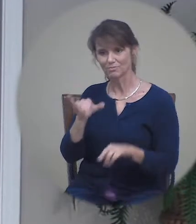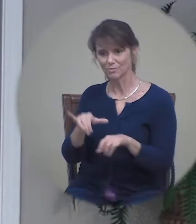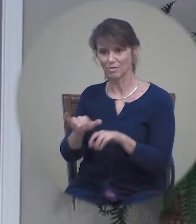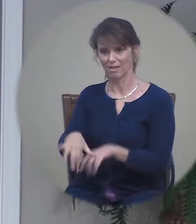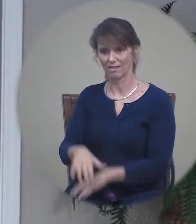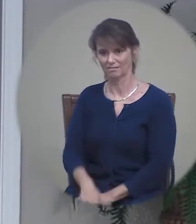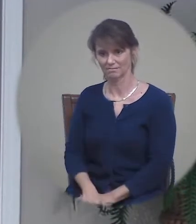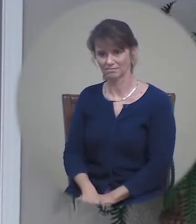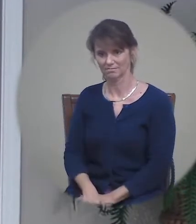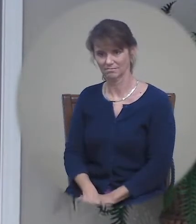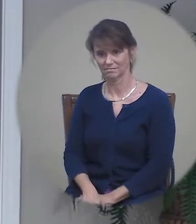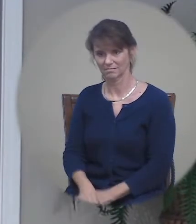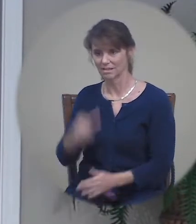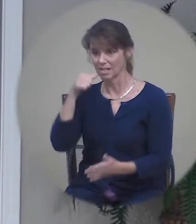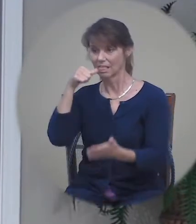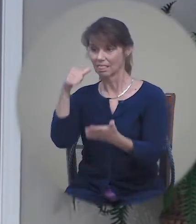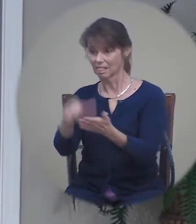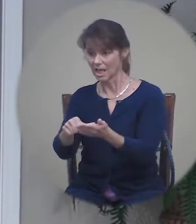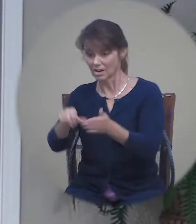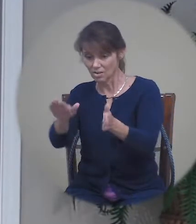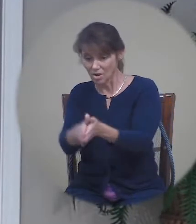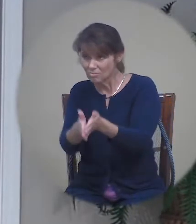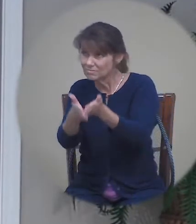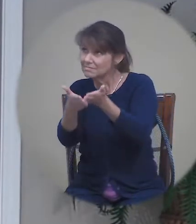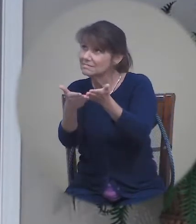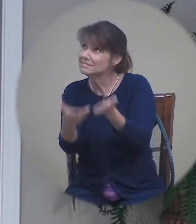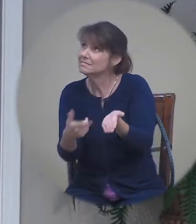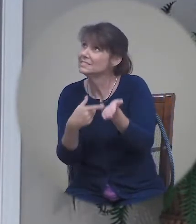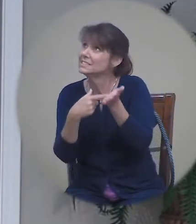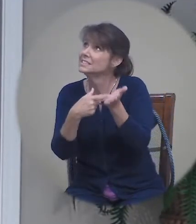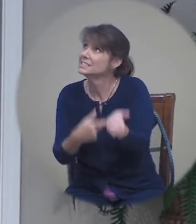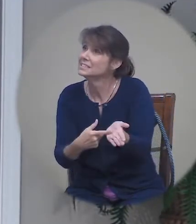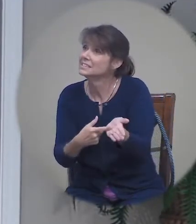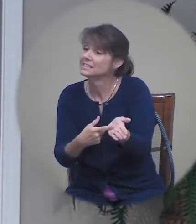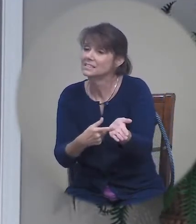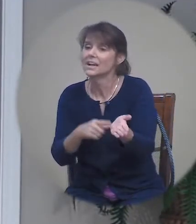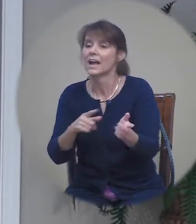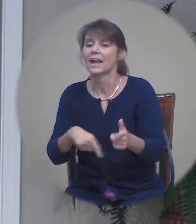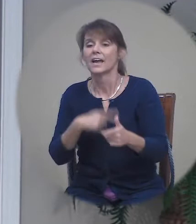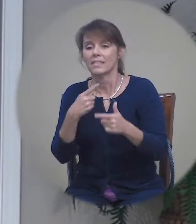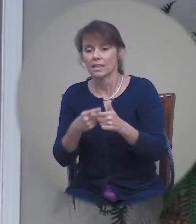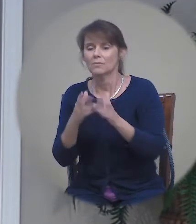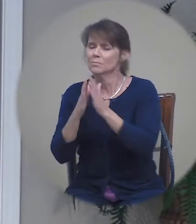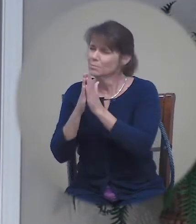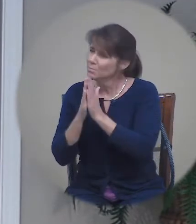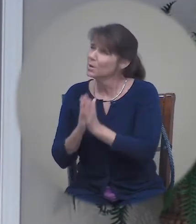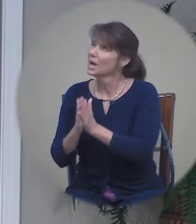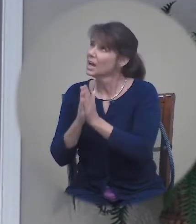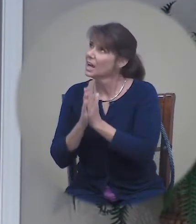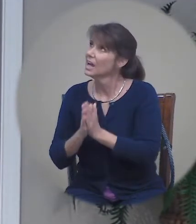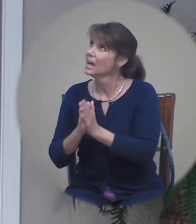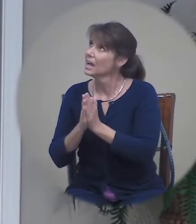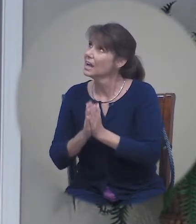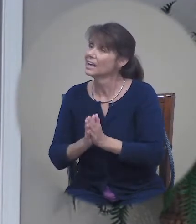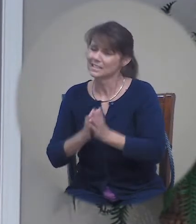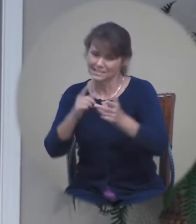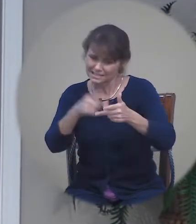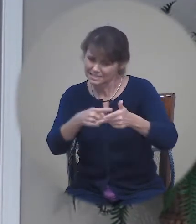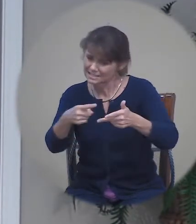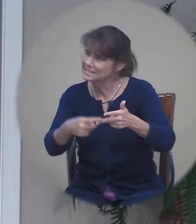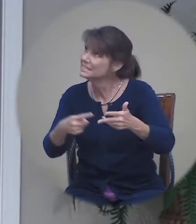prayer where almost the prayer goes point by point to refute the things